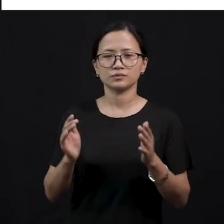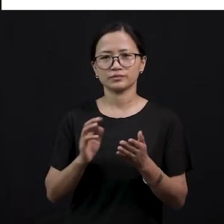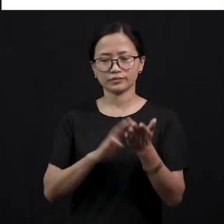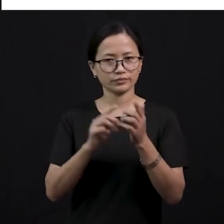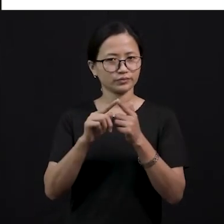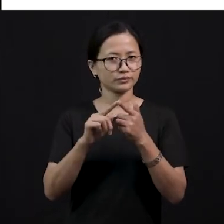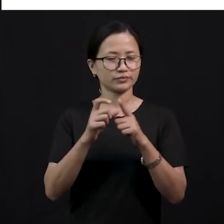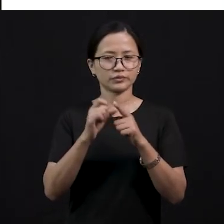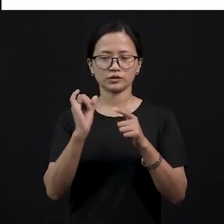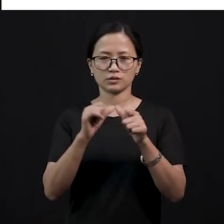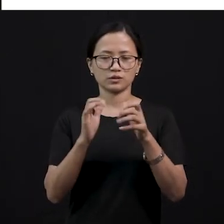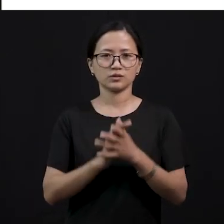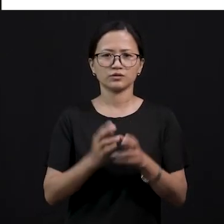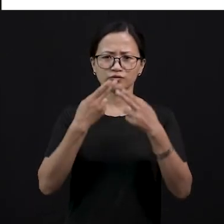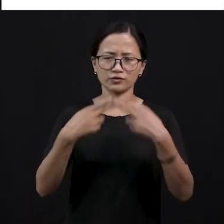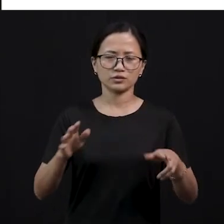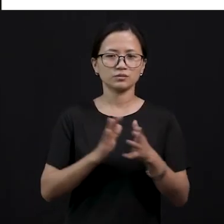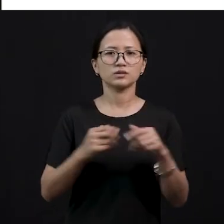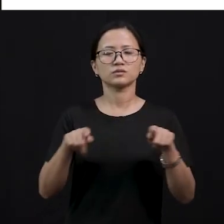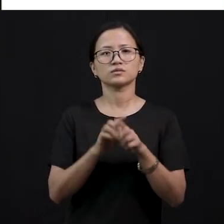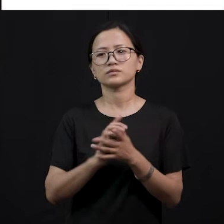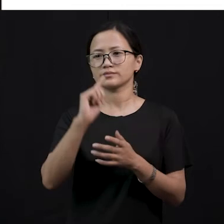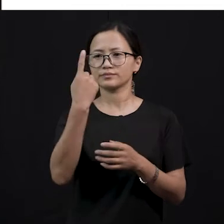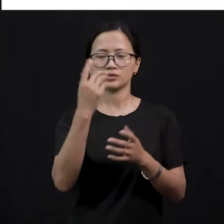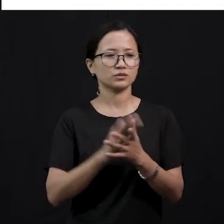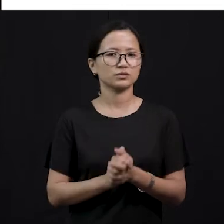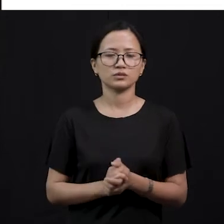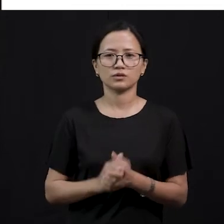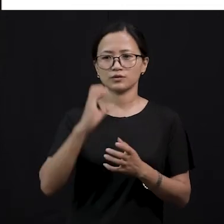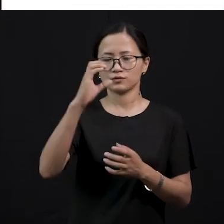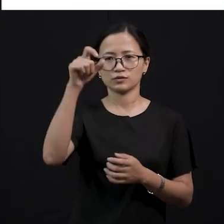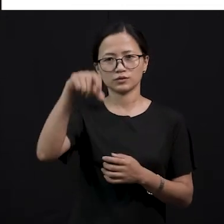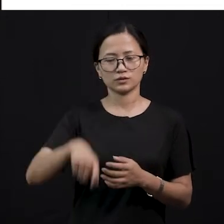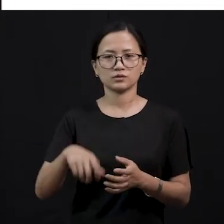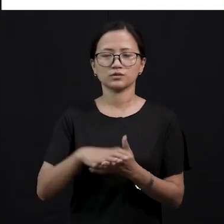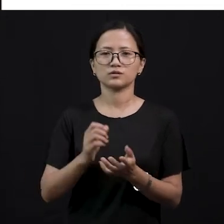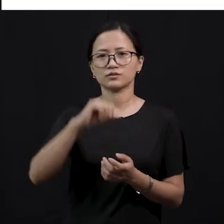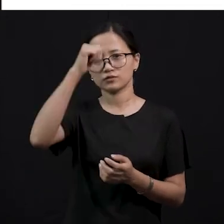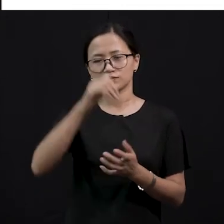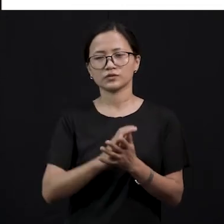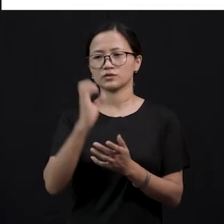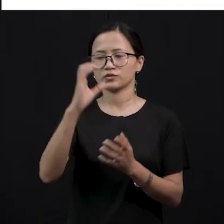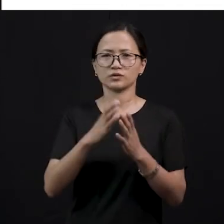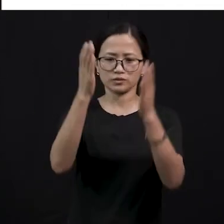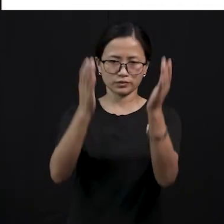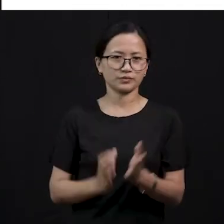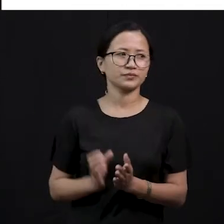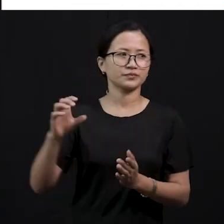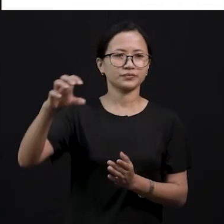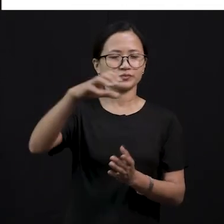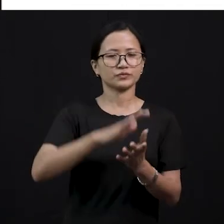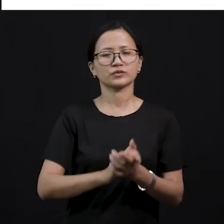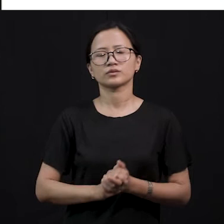media and when we are talking about the freedom and independence of the citizens of this country, and when we also talk about the